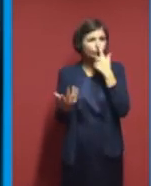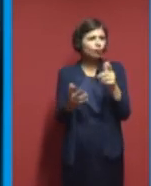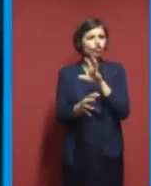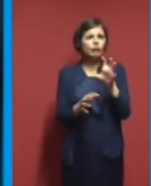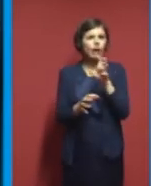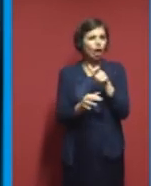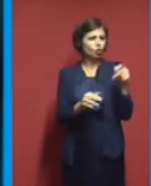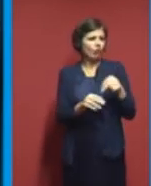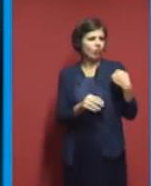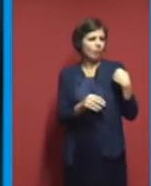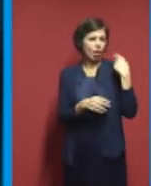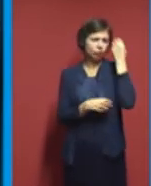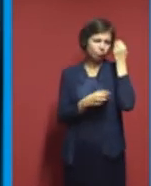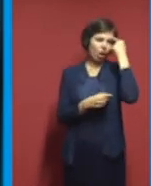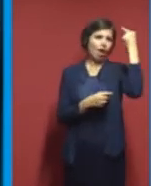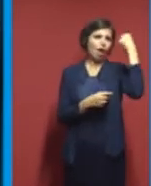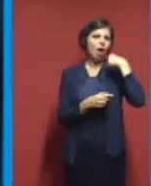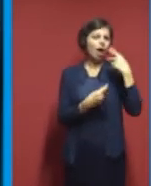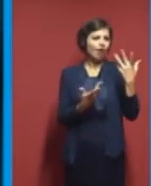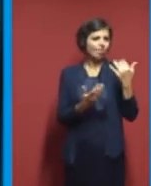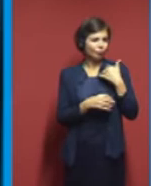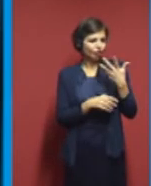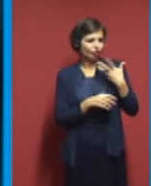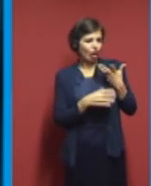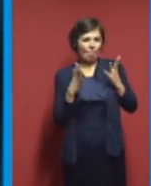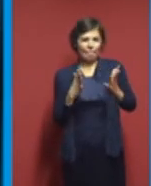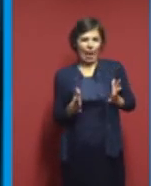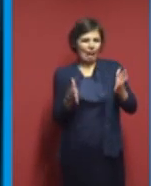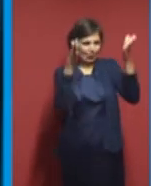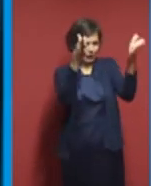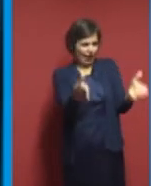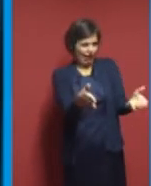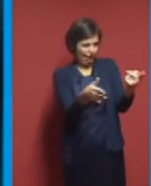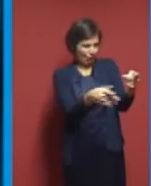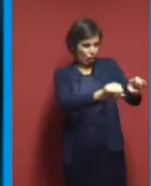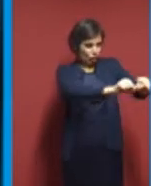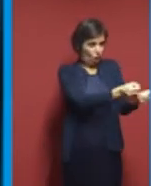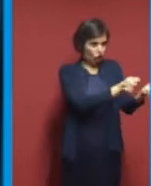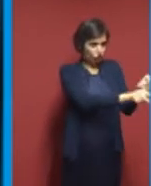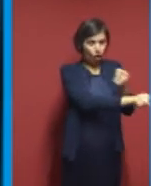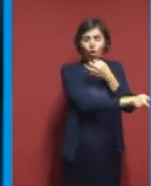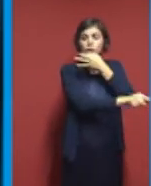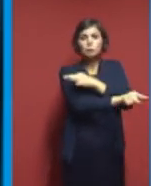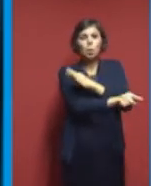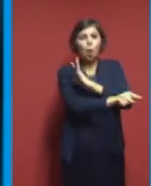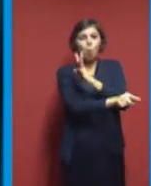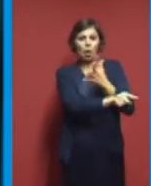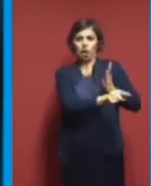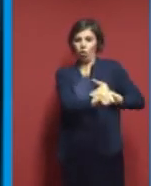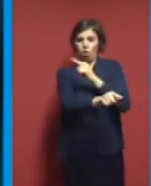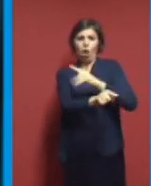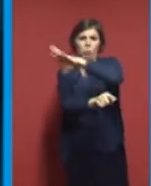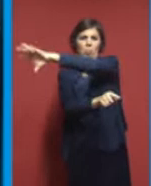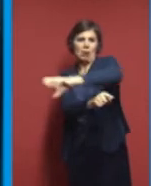new heart, get one from another person. Or if you need a new knee, let's make one out of titanium and ceramic and put it in your knee. But